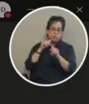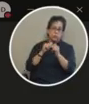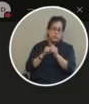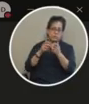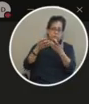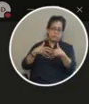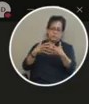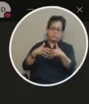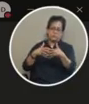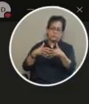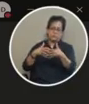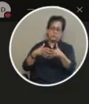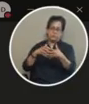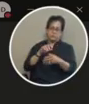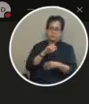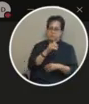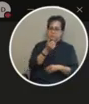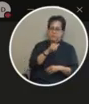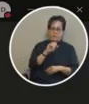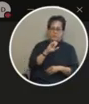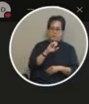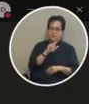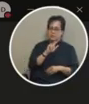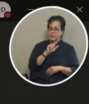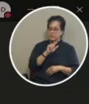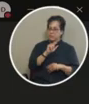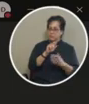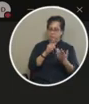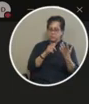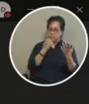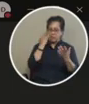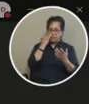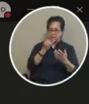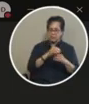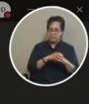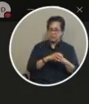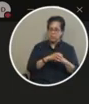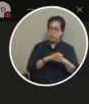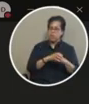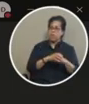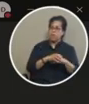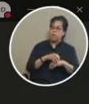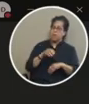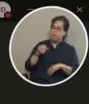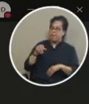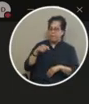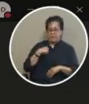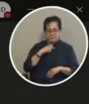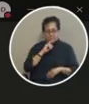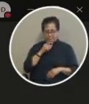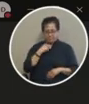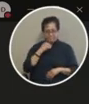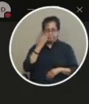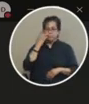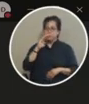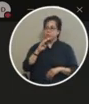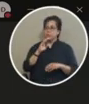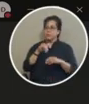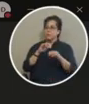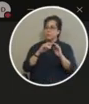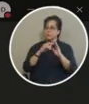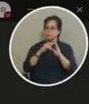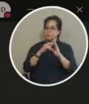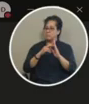maquilas? If there's any closures or things of that nature? I really don't know that,